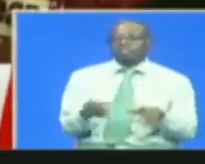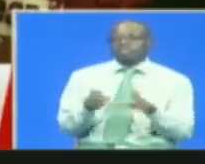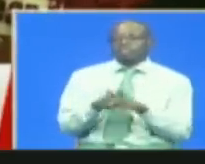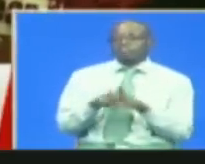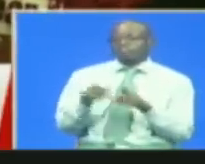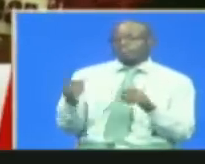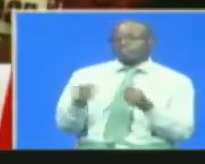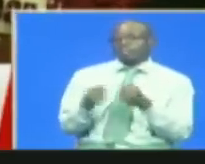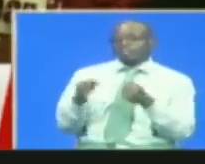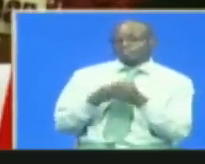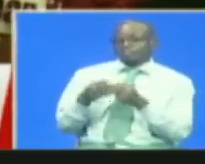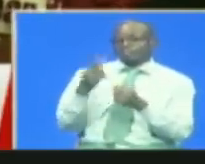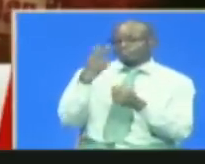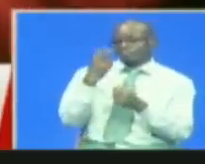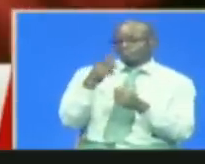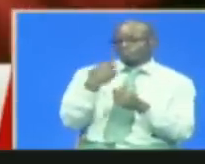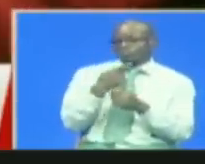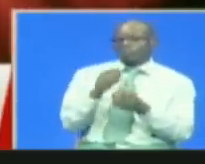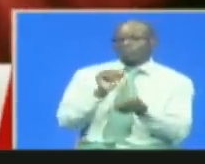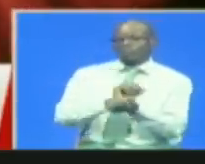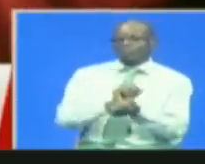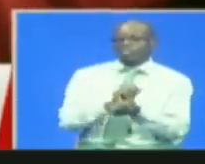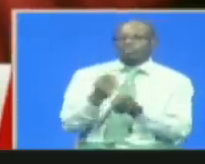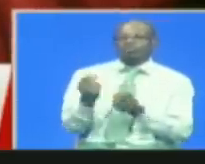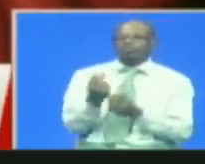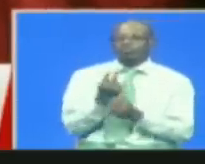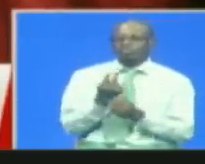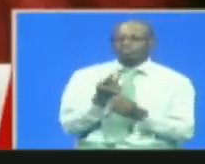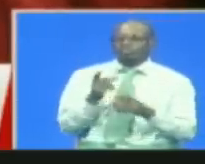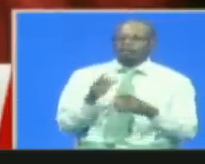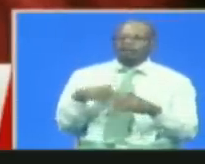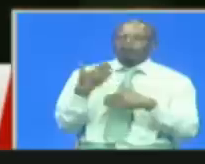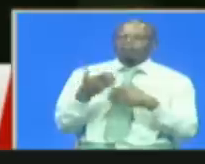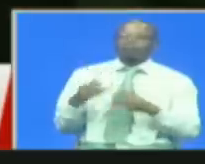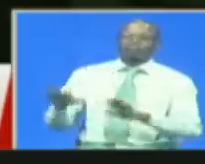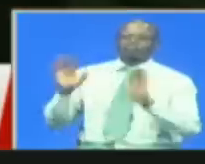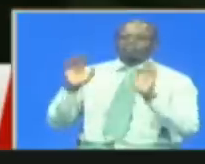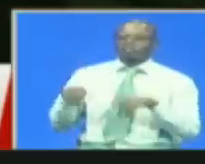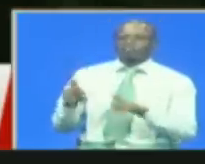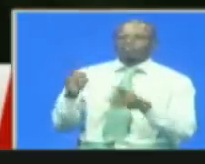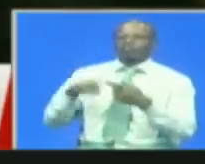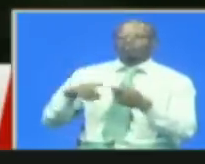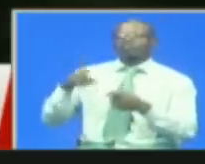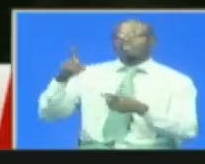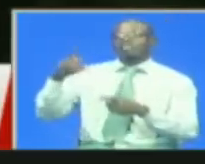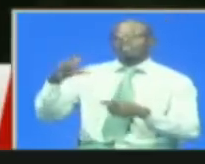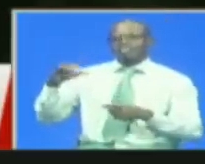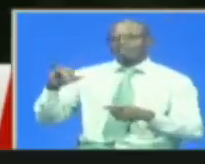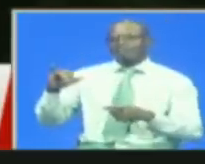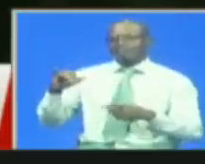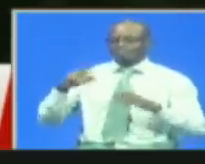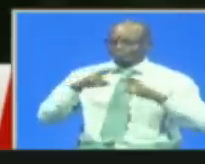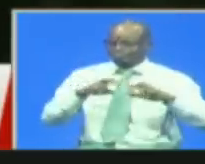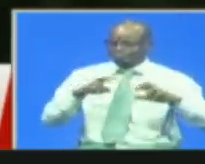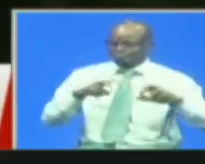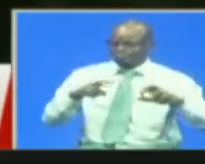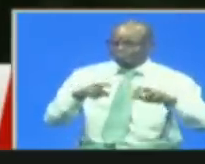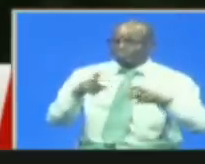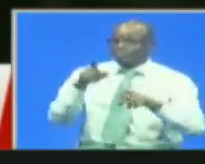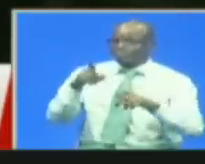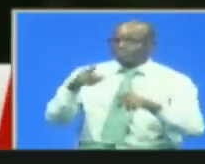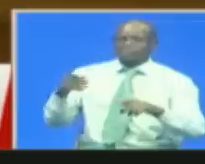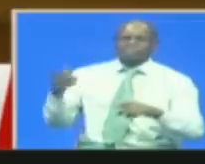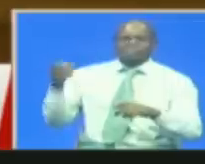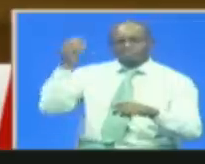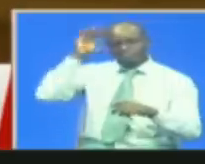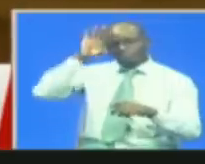18 suspects who were arrested on Tuesday after surrendering themselves to the Directorate of Criminal Investigations officers along Kiambu